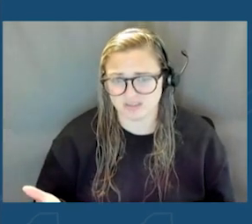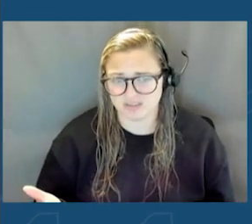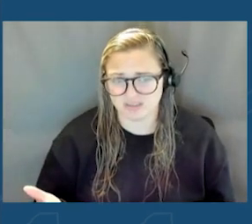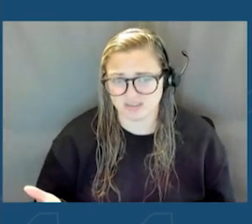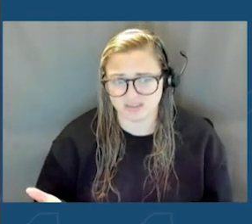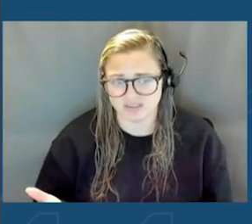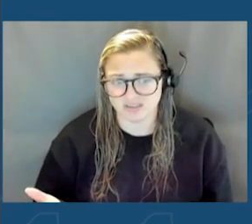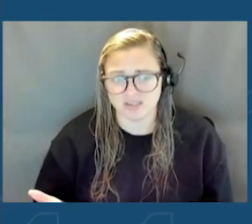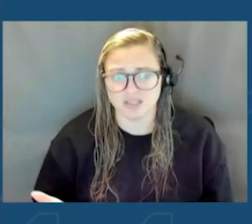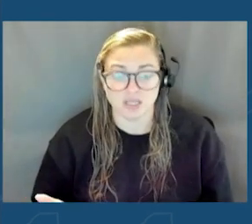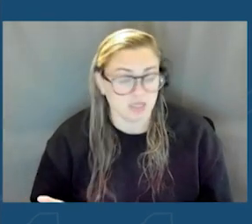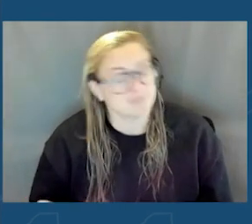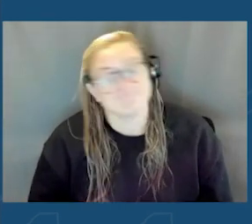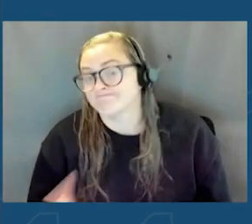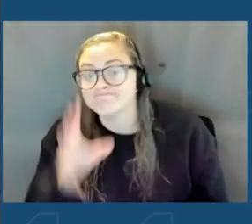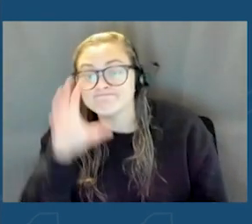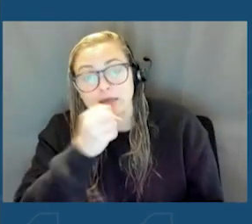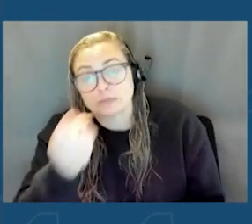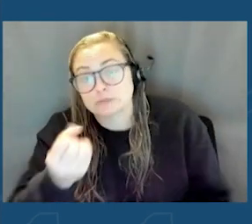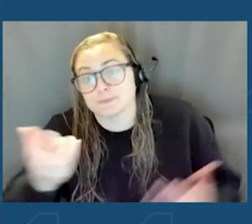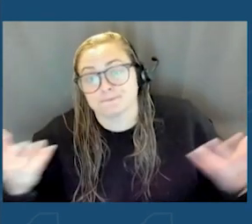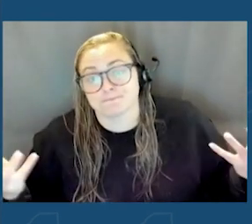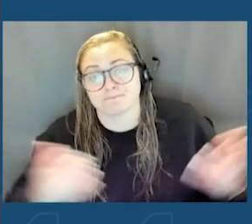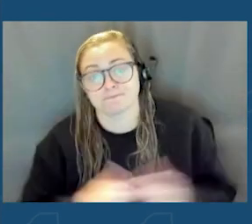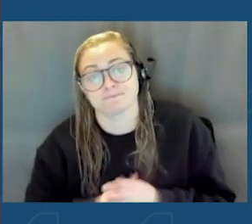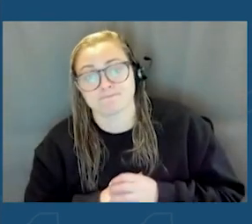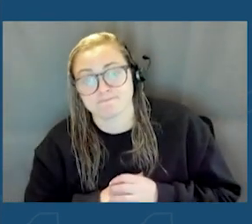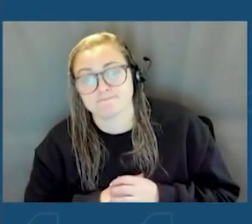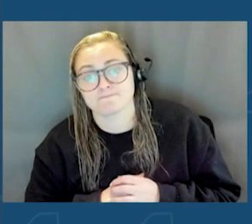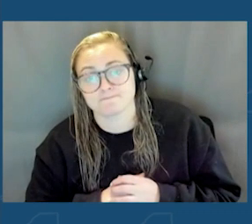Well, apparently so.